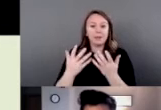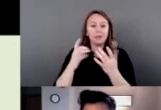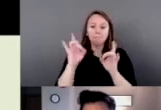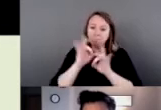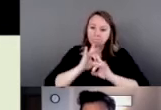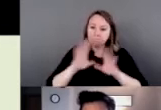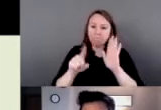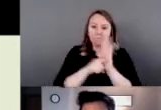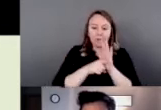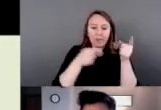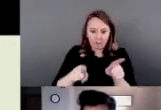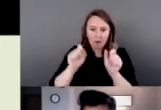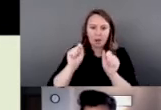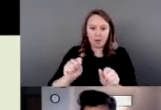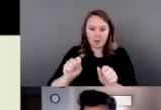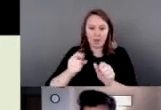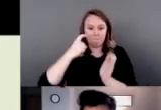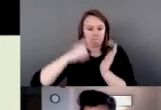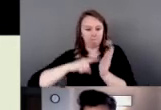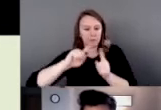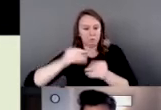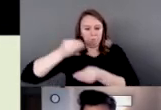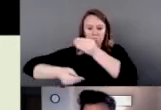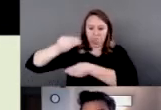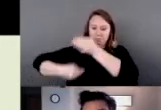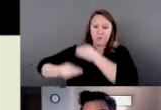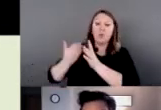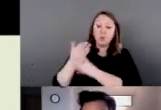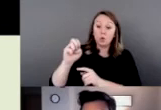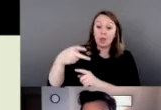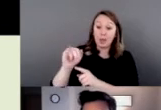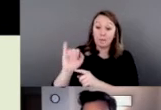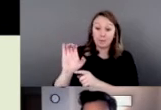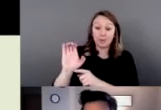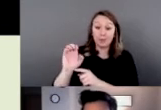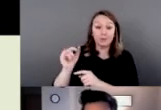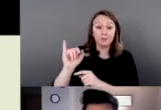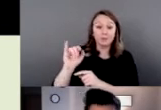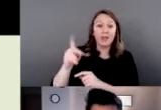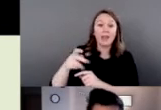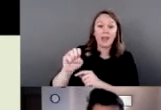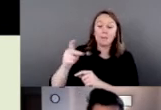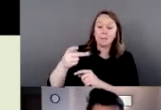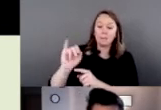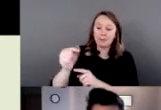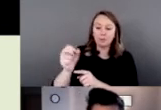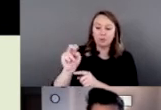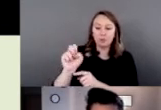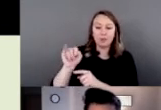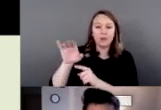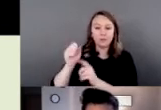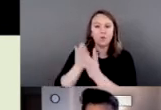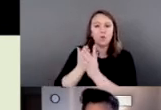is called the colonial health deficit, which is the result of colonization and its aftermath. So